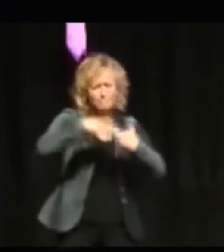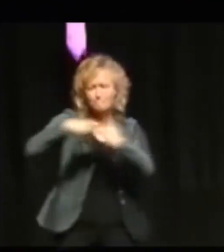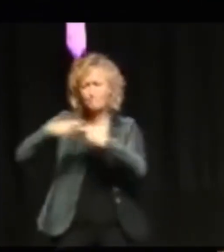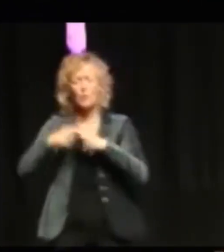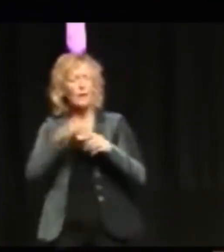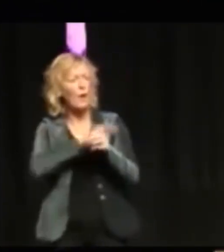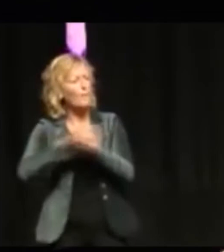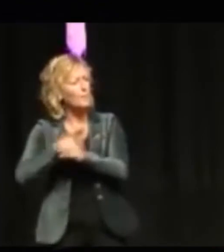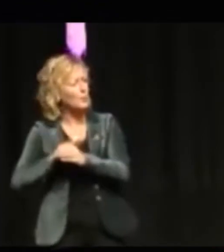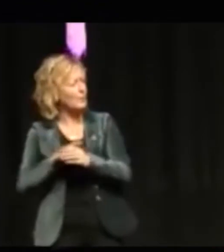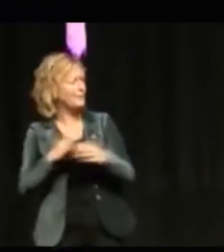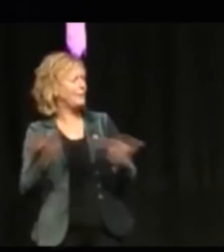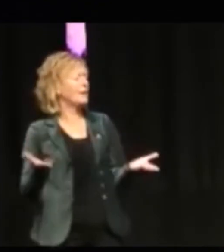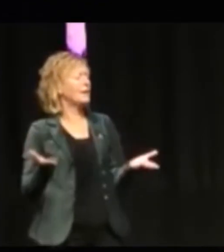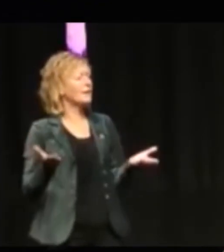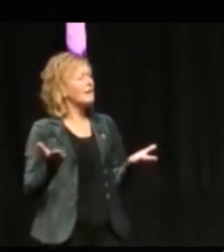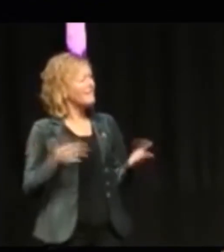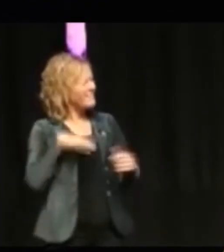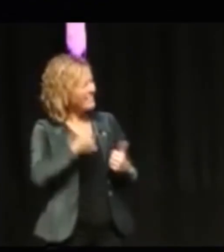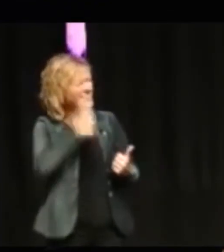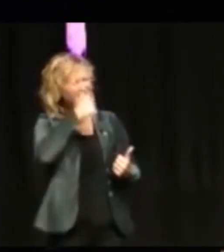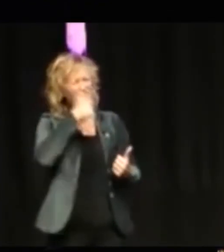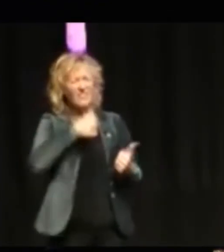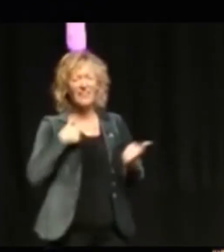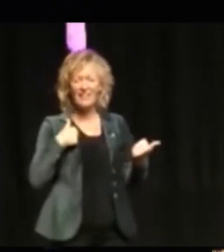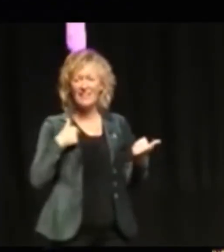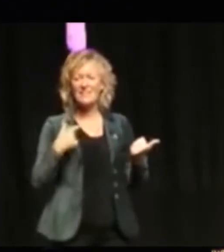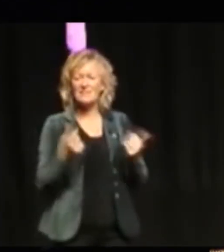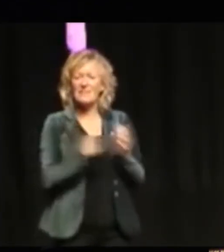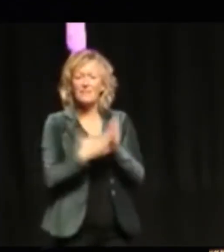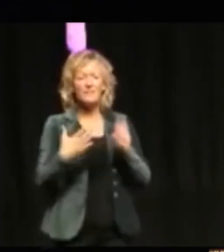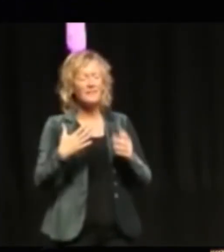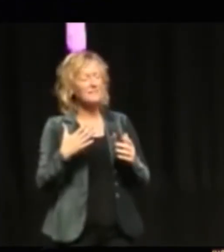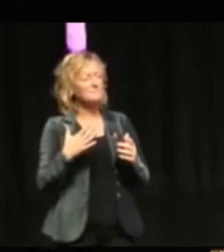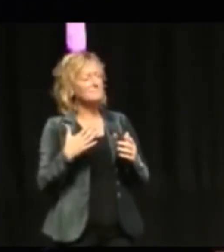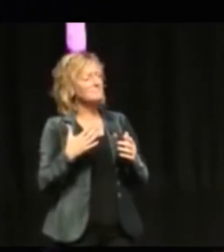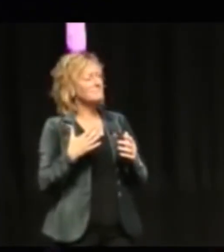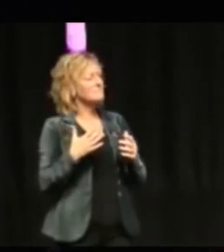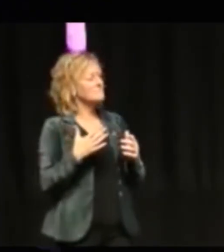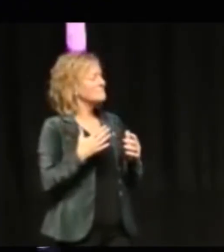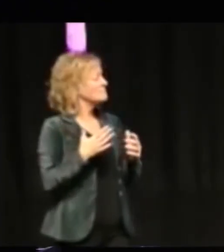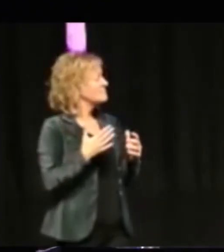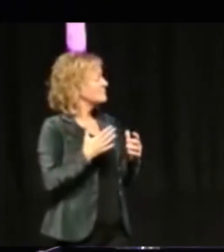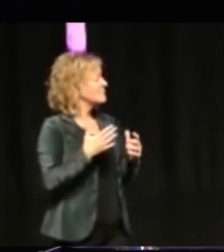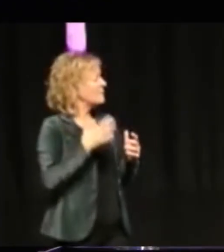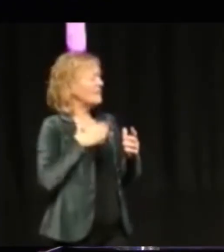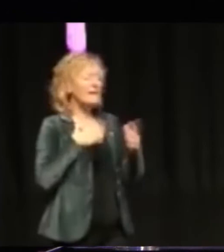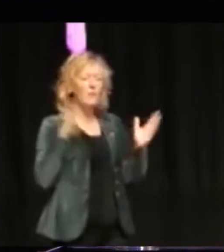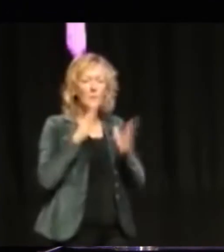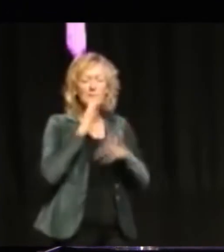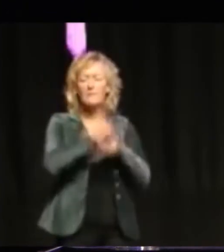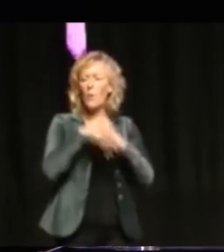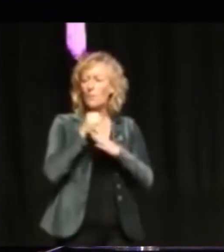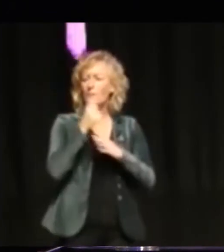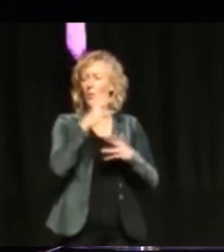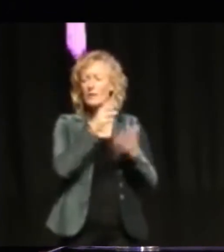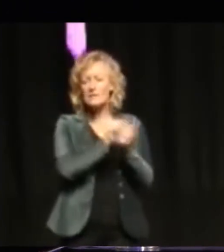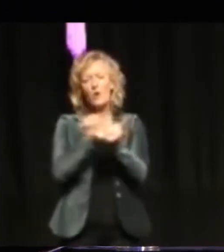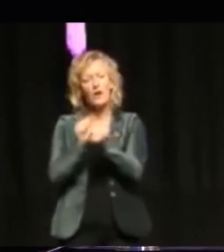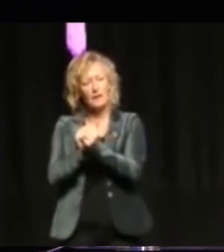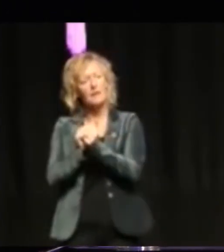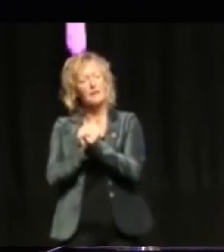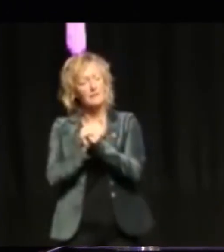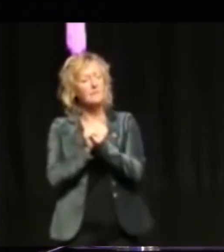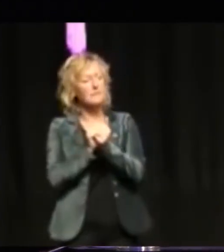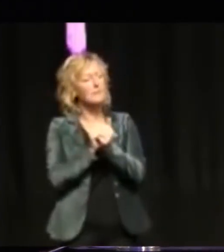really different approaches. I just want to put on the table a couple of things that human rights